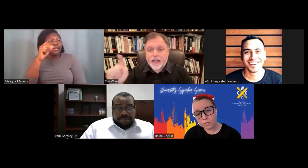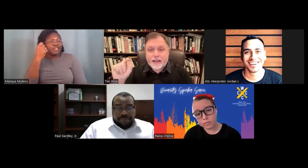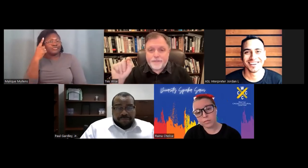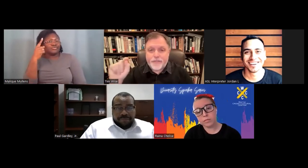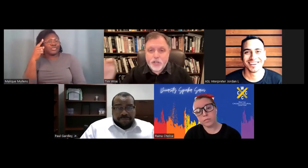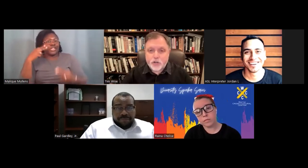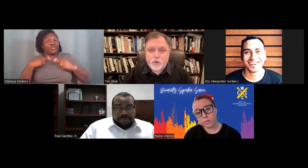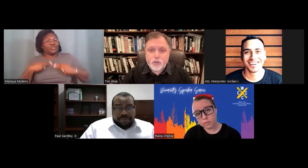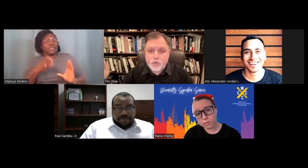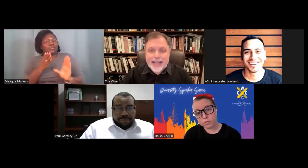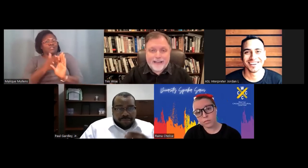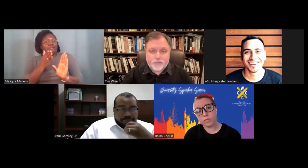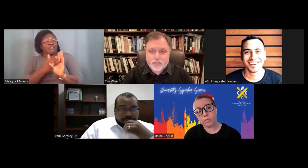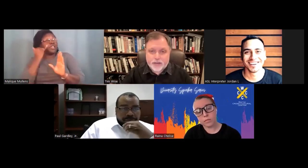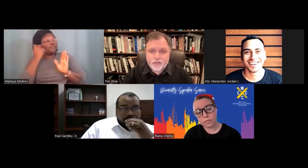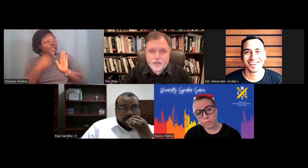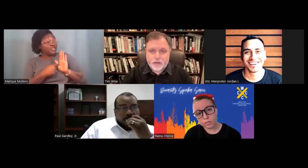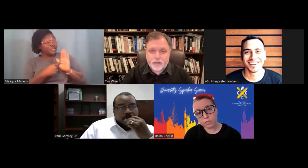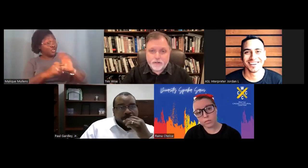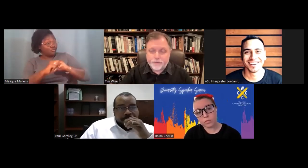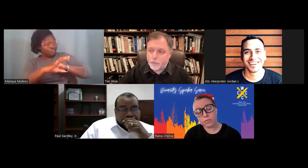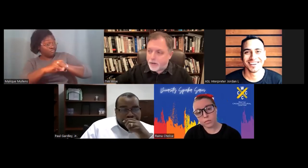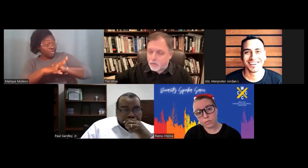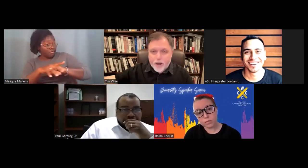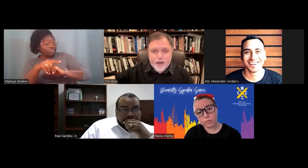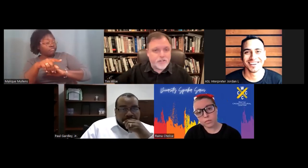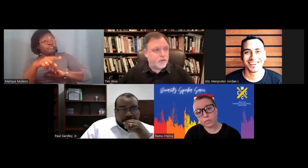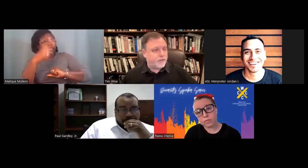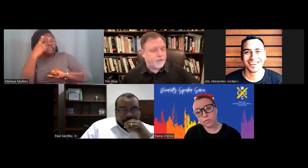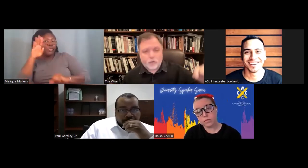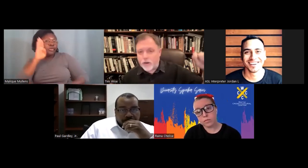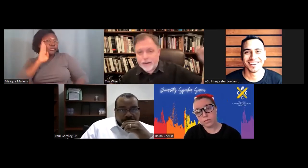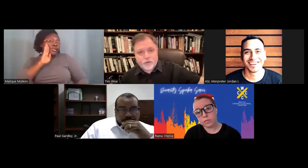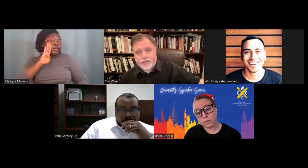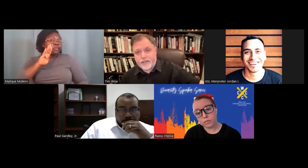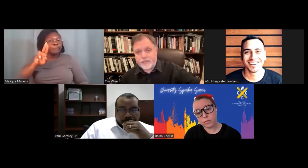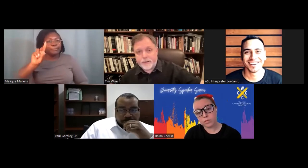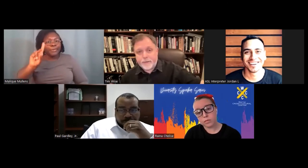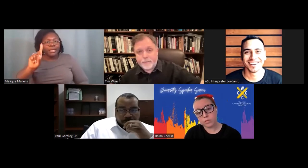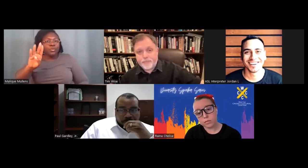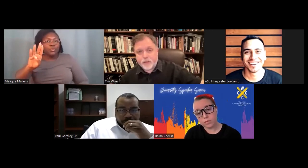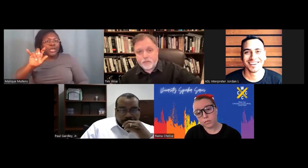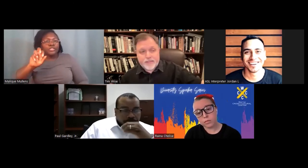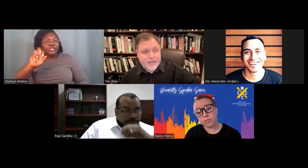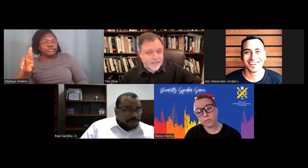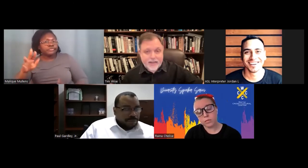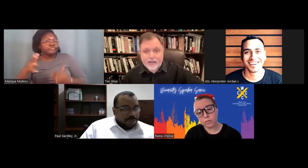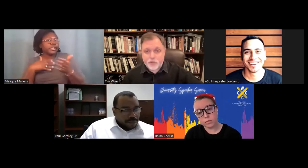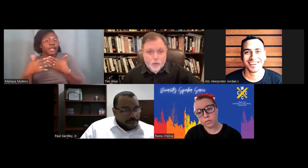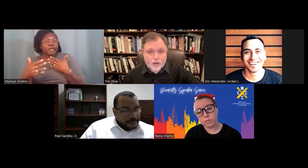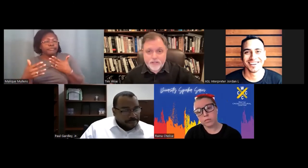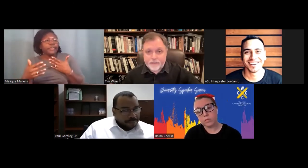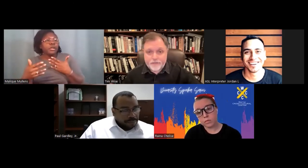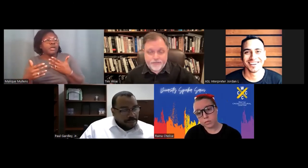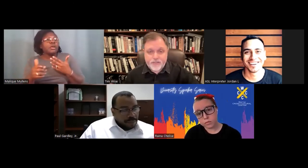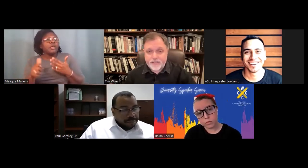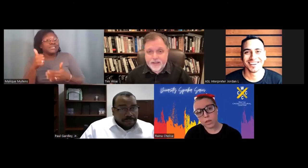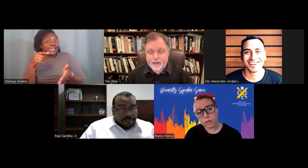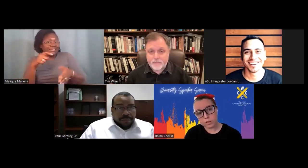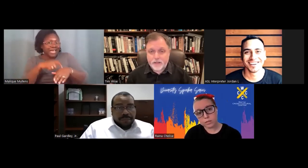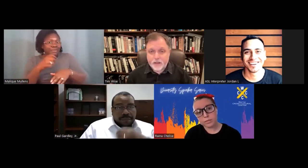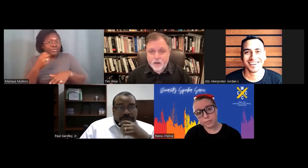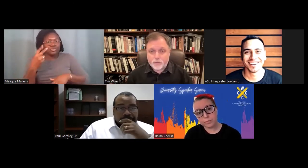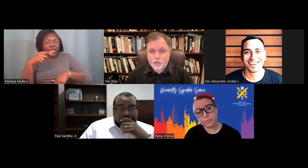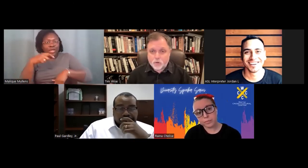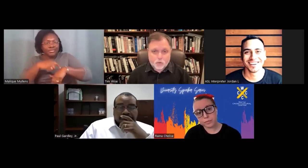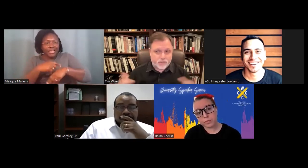psychology. If they show you the advertisement for Budweiser, for whatever it is, 10 times, 12 times, 15